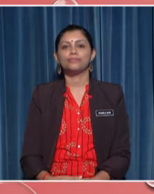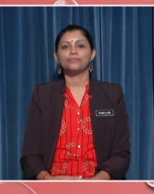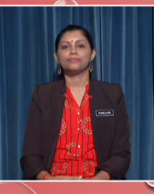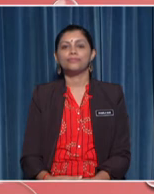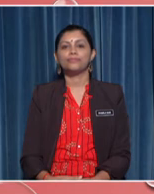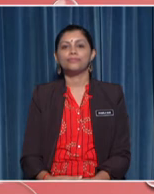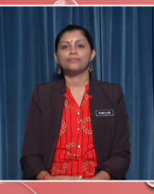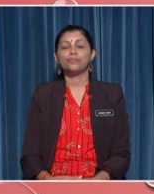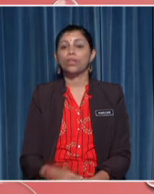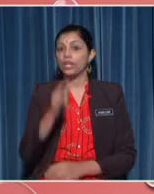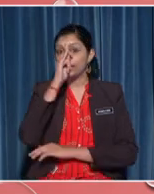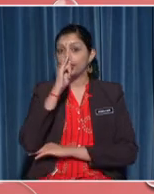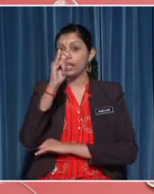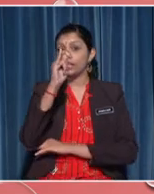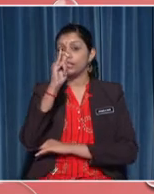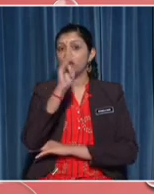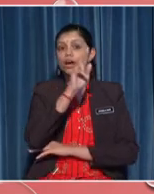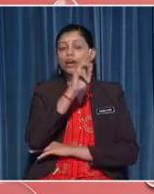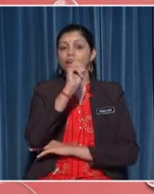What about Thailand?